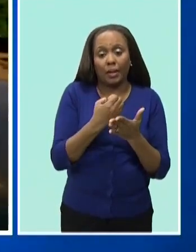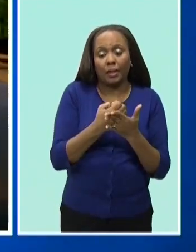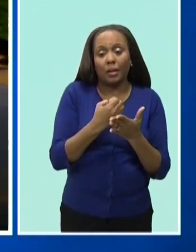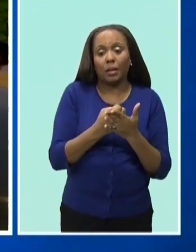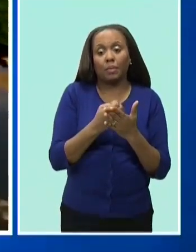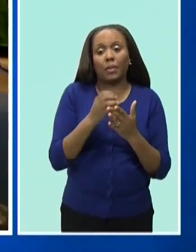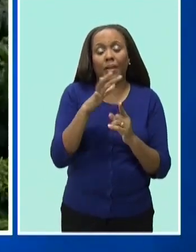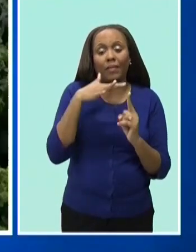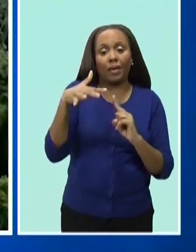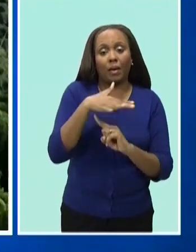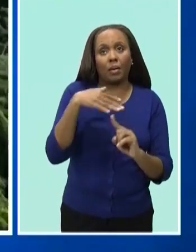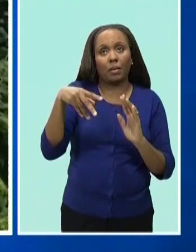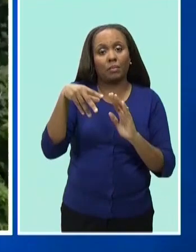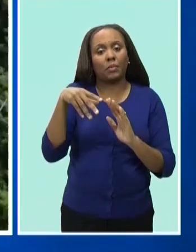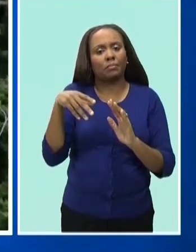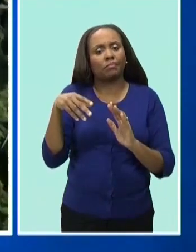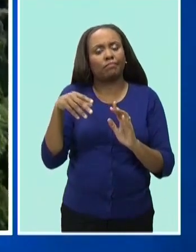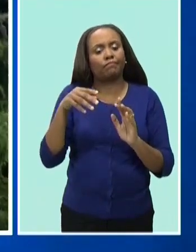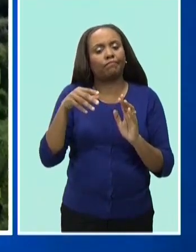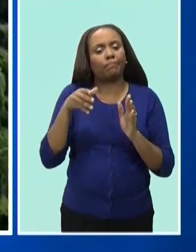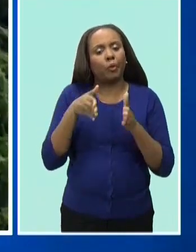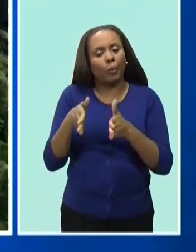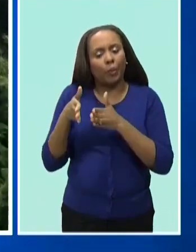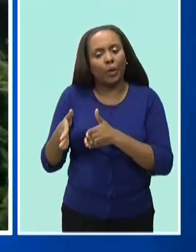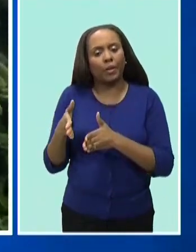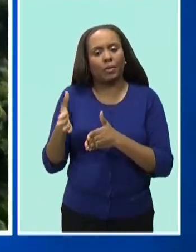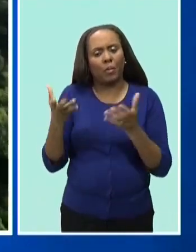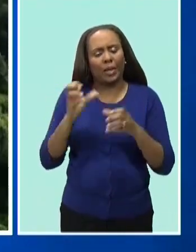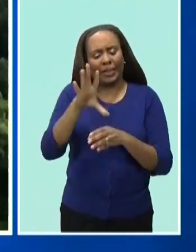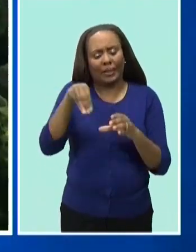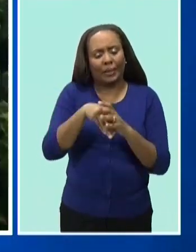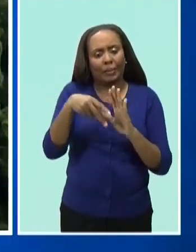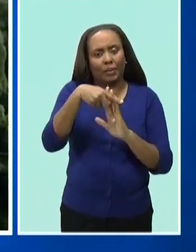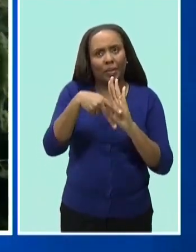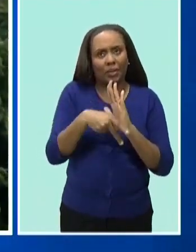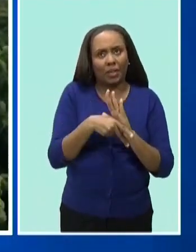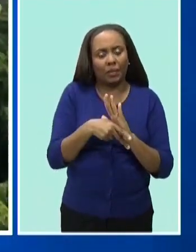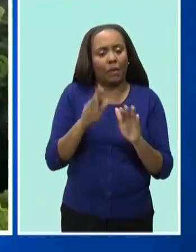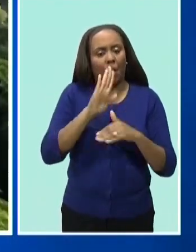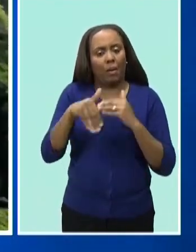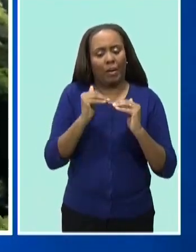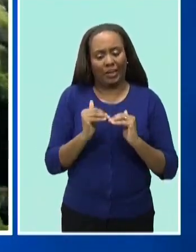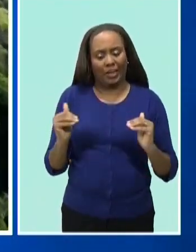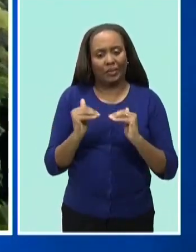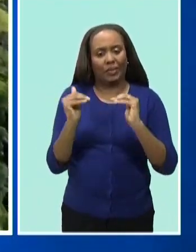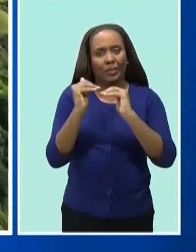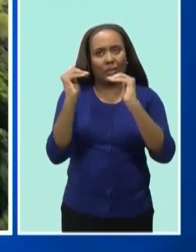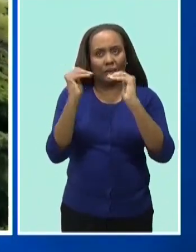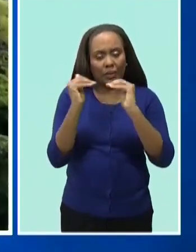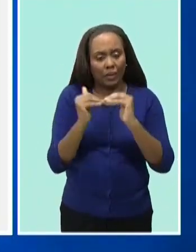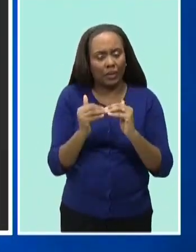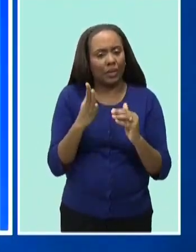national sustainable development planning that generates strategic actions at all levels for adaptation, mitigation, and resilience.